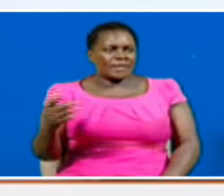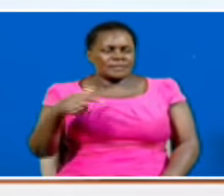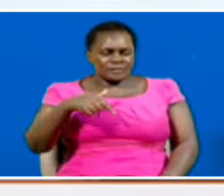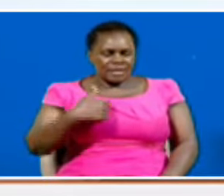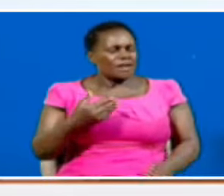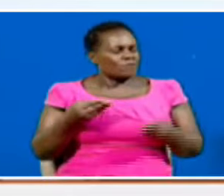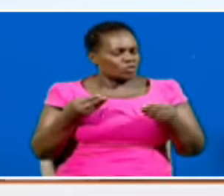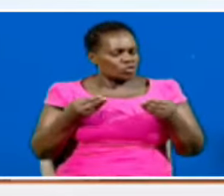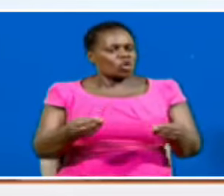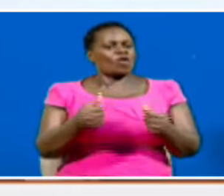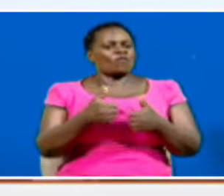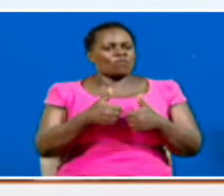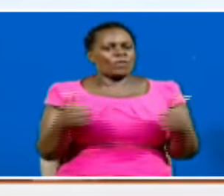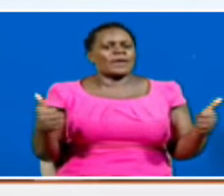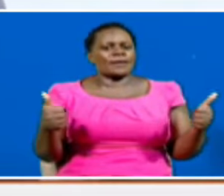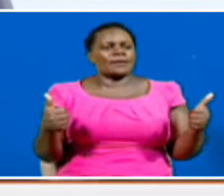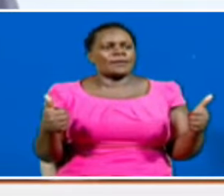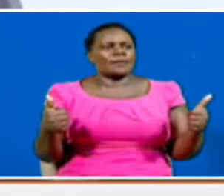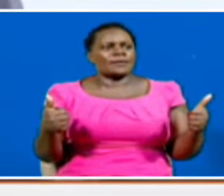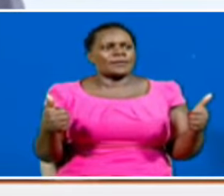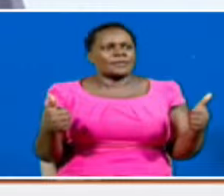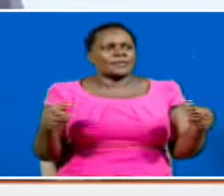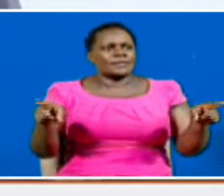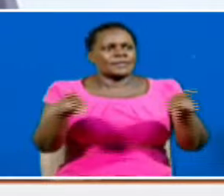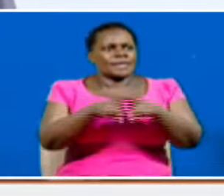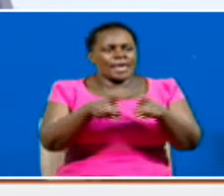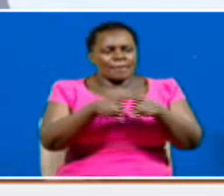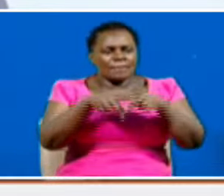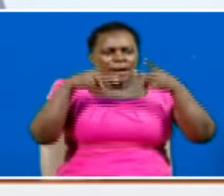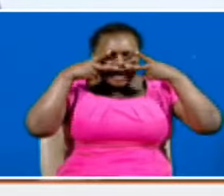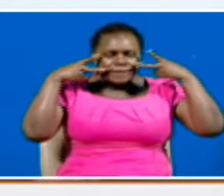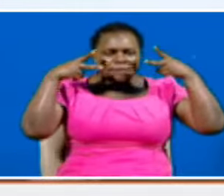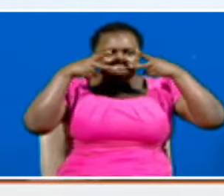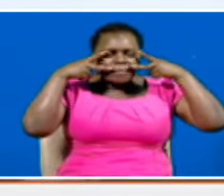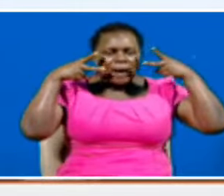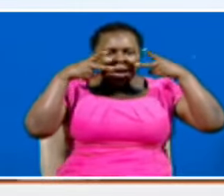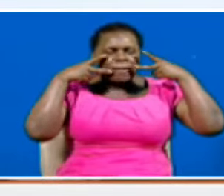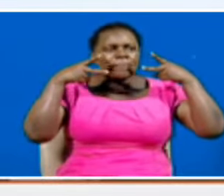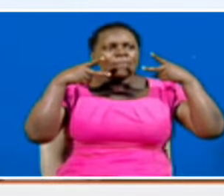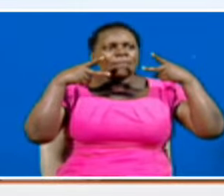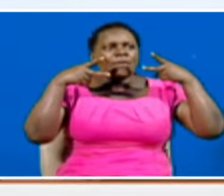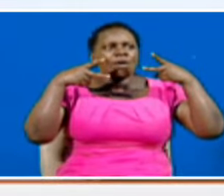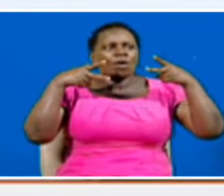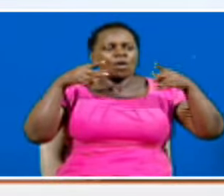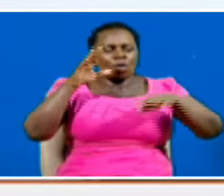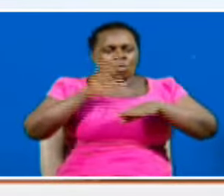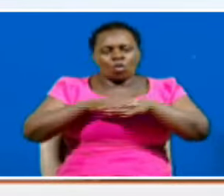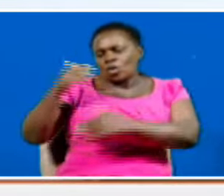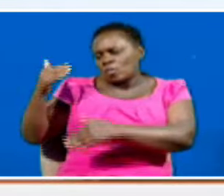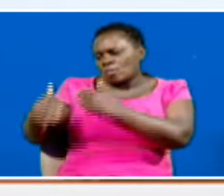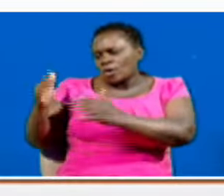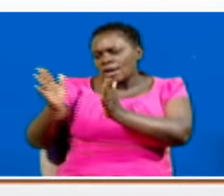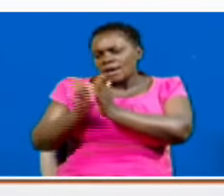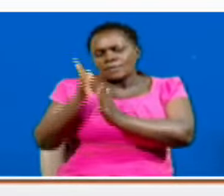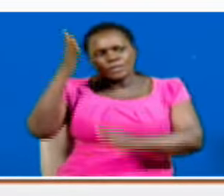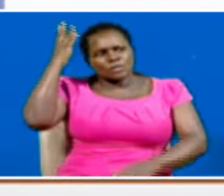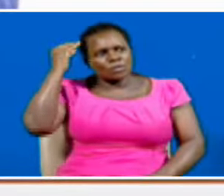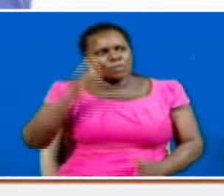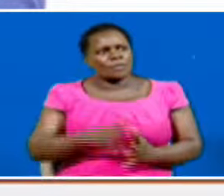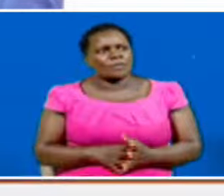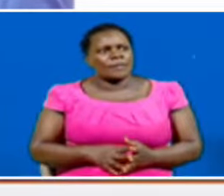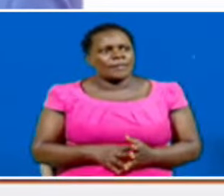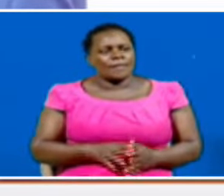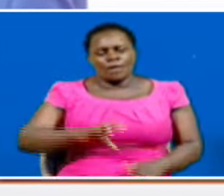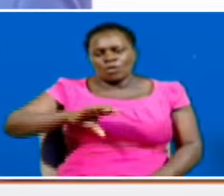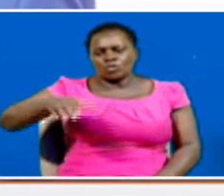and treat banditry the way we treat Al-Shabaab along our borders with Somalia. Ati